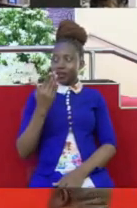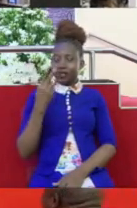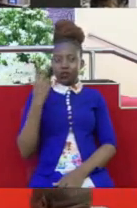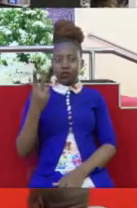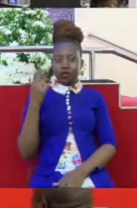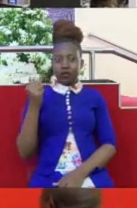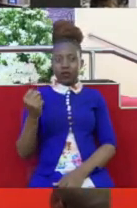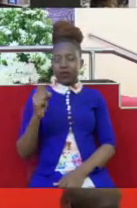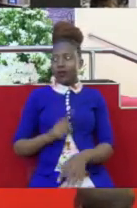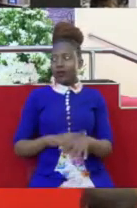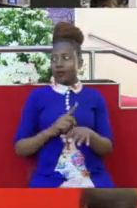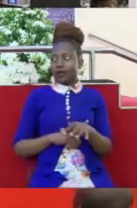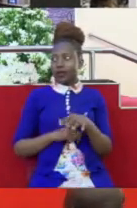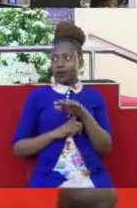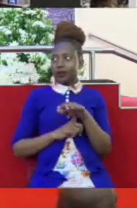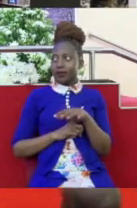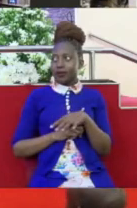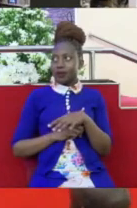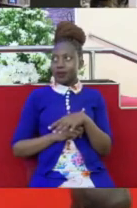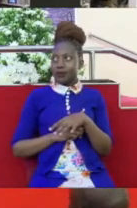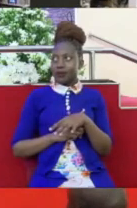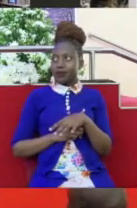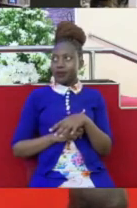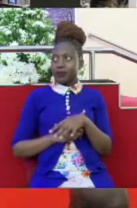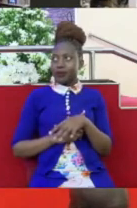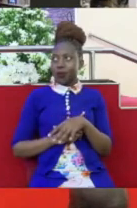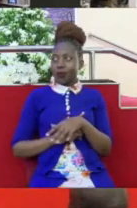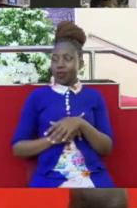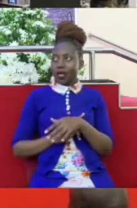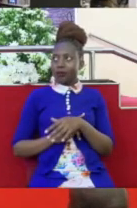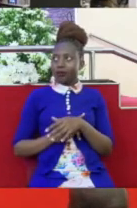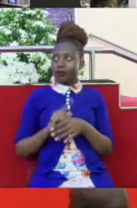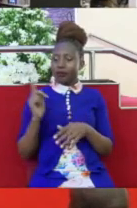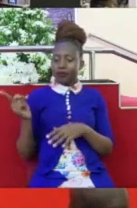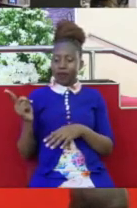And I even had a linguist on the front row, a guy that was a professor of English.